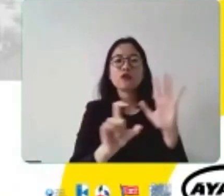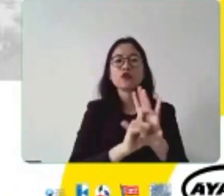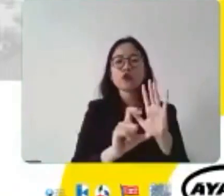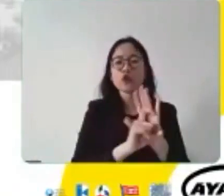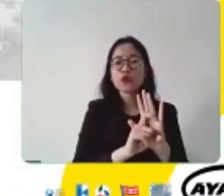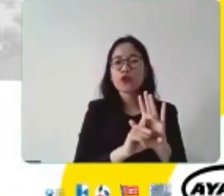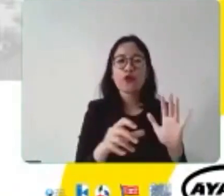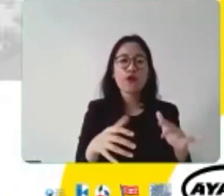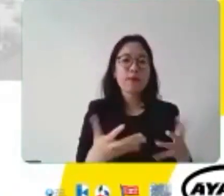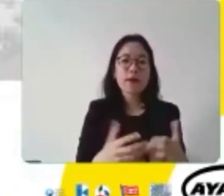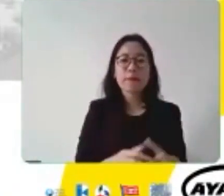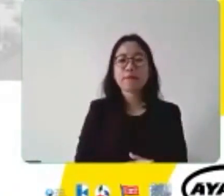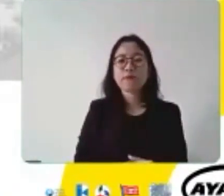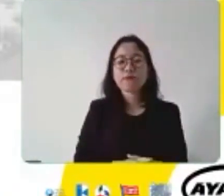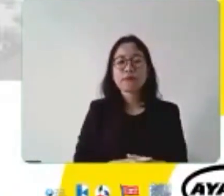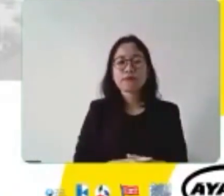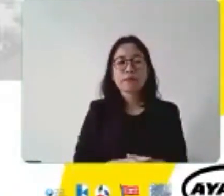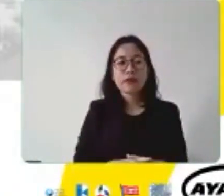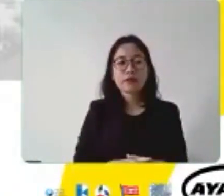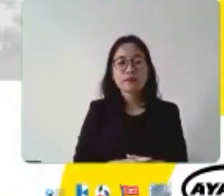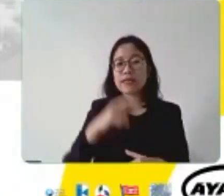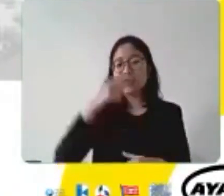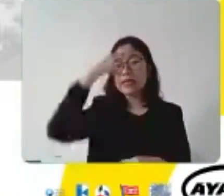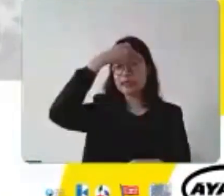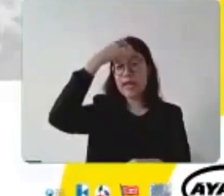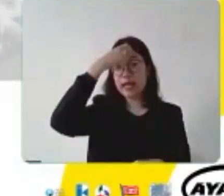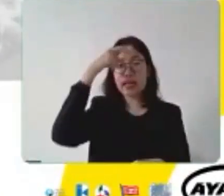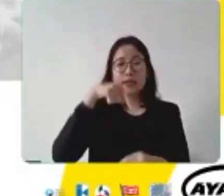bone disease. Next slide, please.